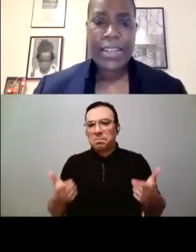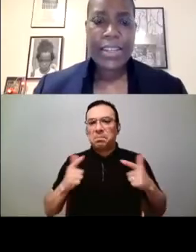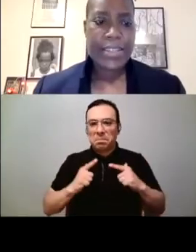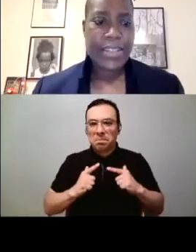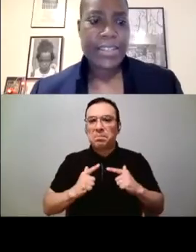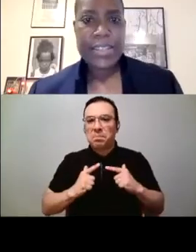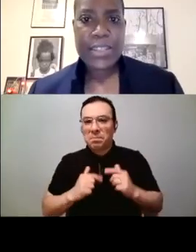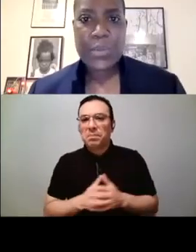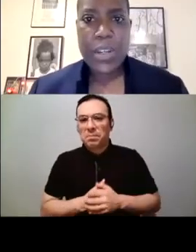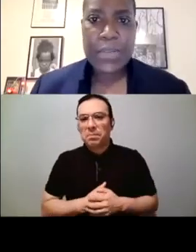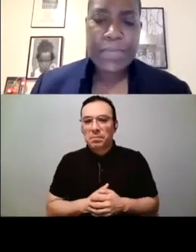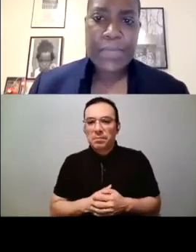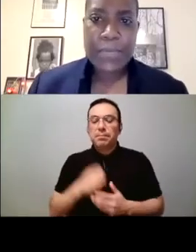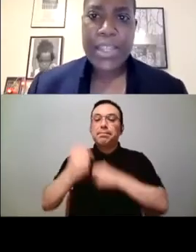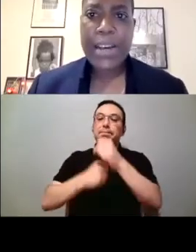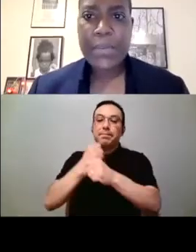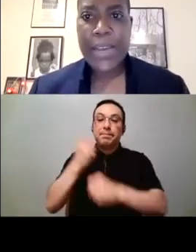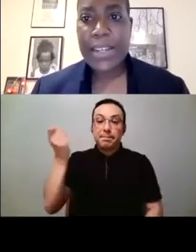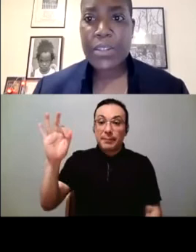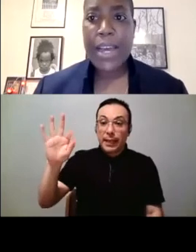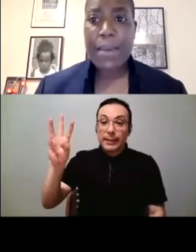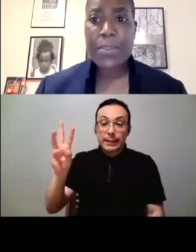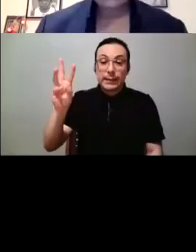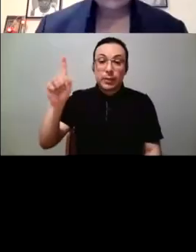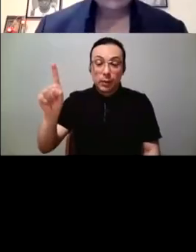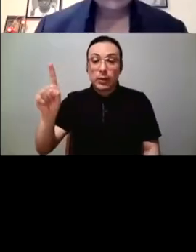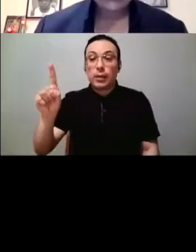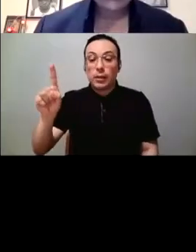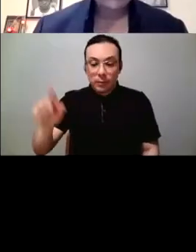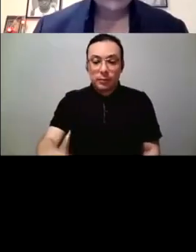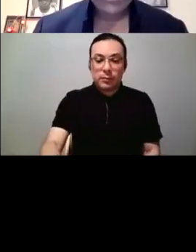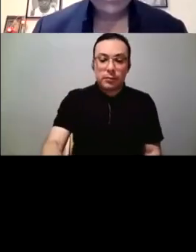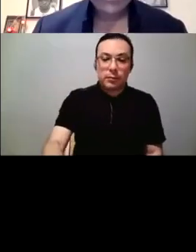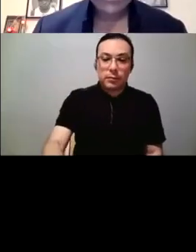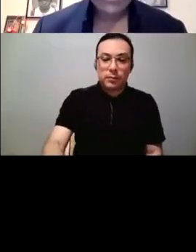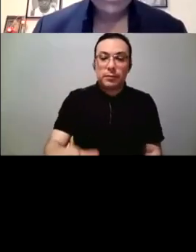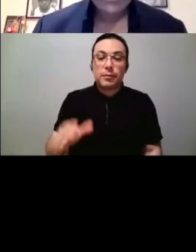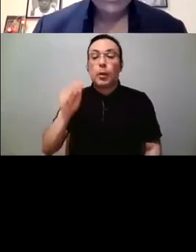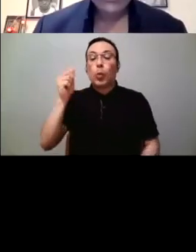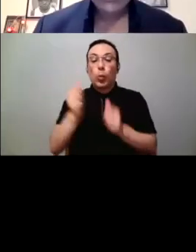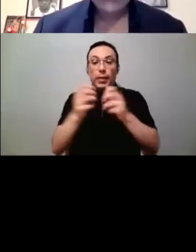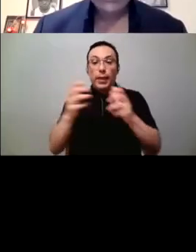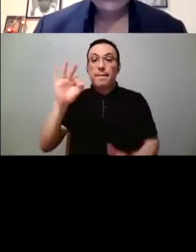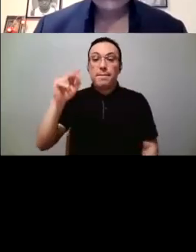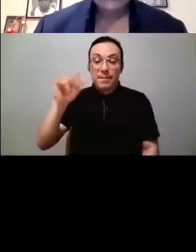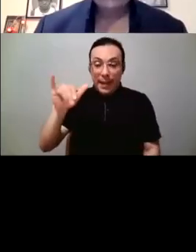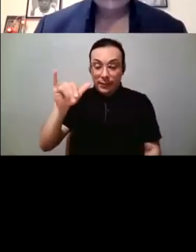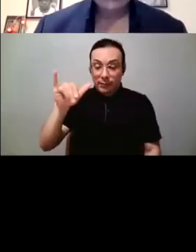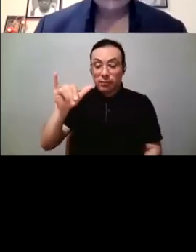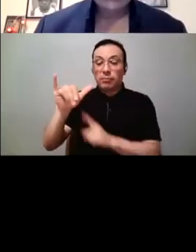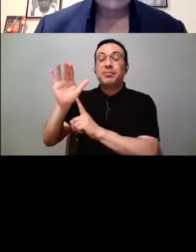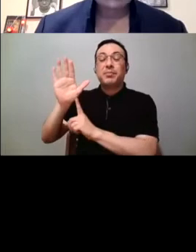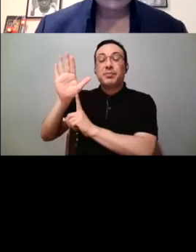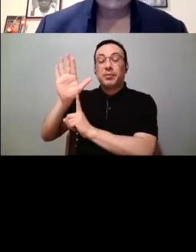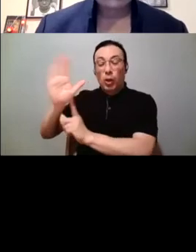In 1961, without Fannie Lou Hammer's knowledge or consent, she was given a hysterectomy